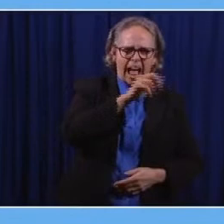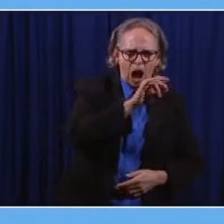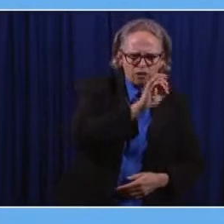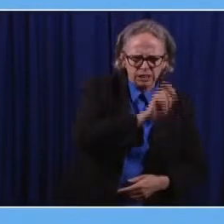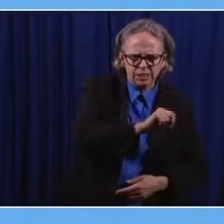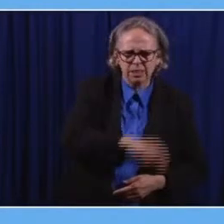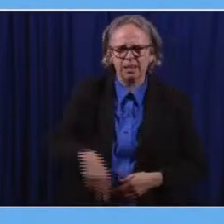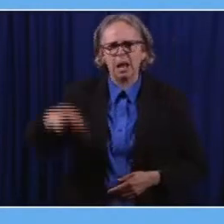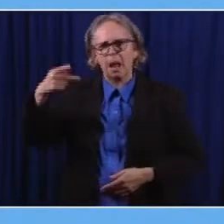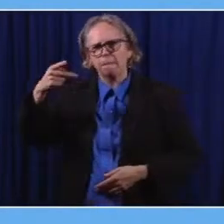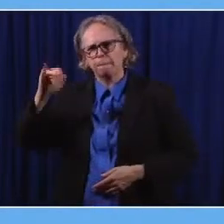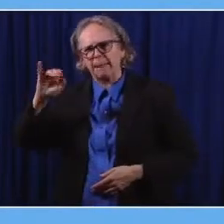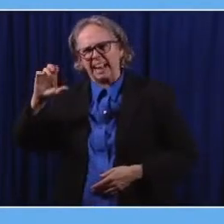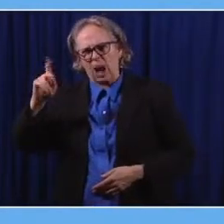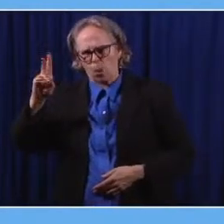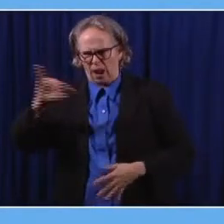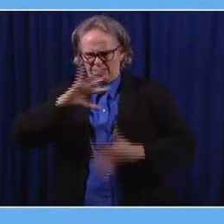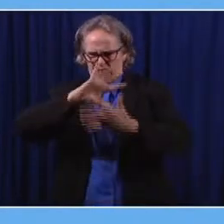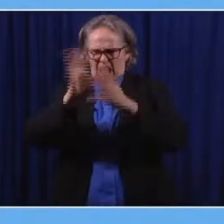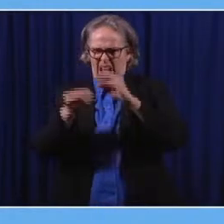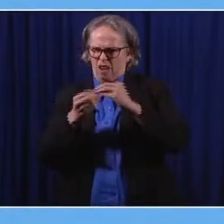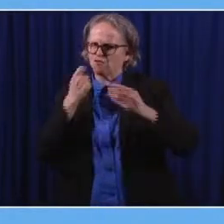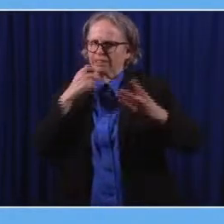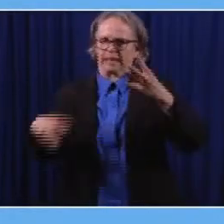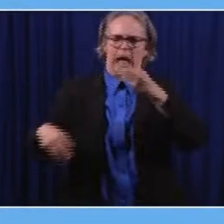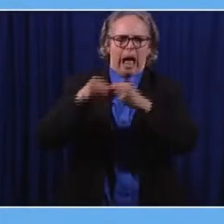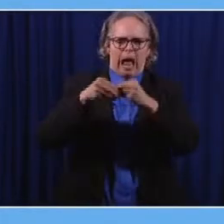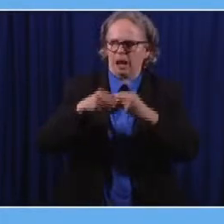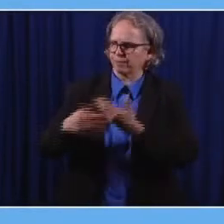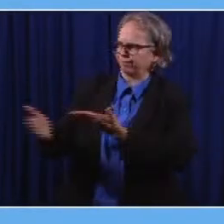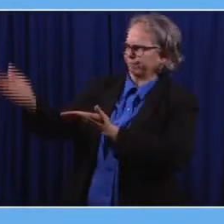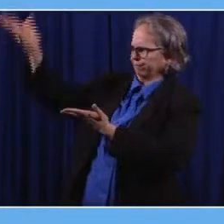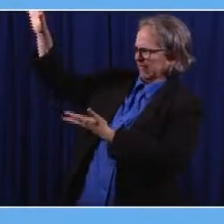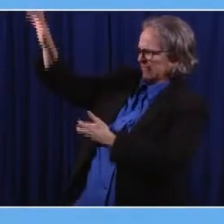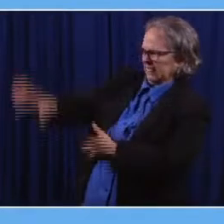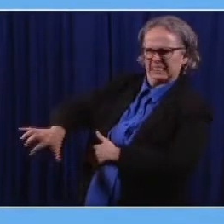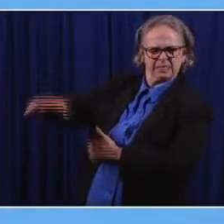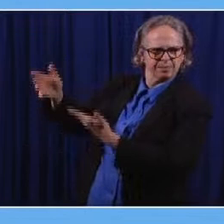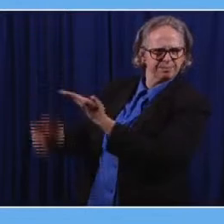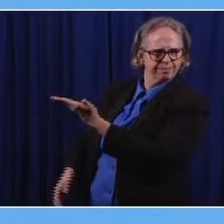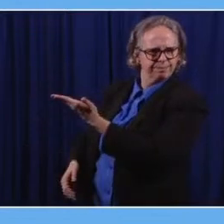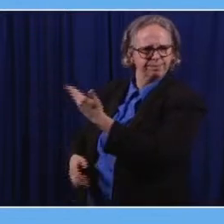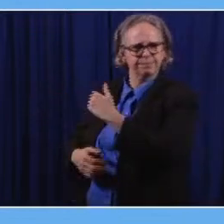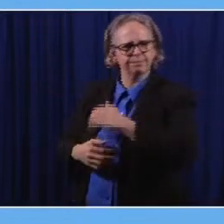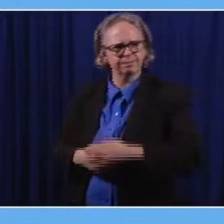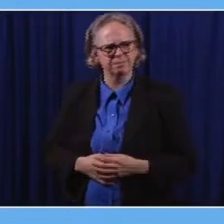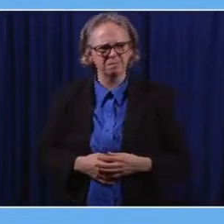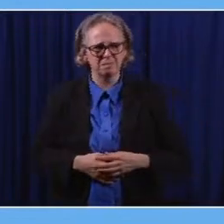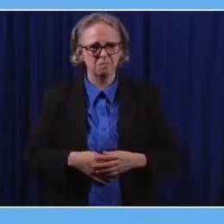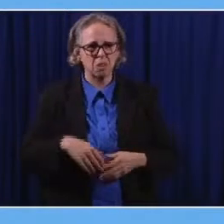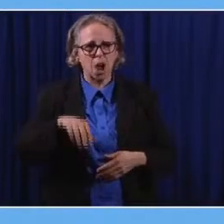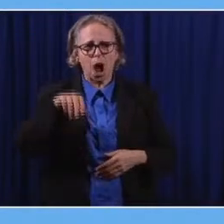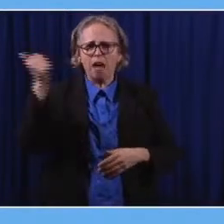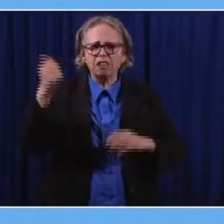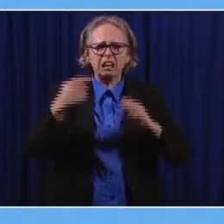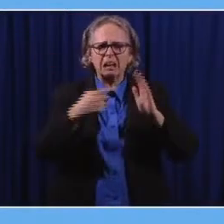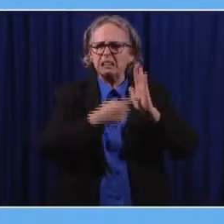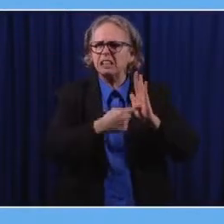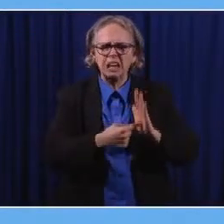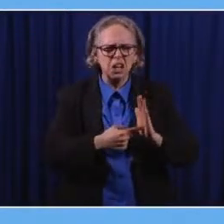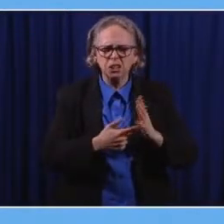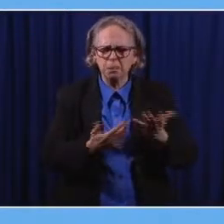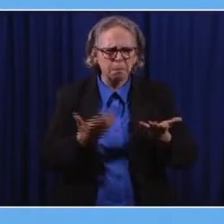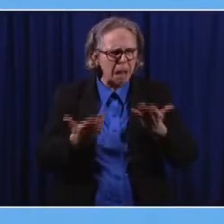rising steadily in a county. Even if the county doesn't meet one of our other indicators, they still have a significant number of the